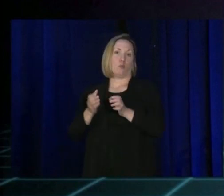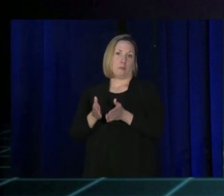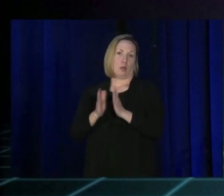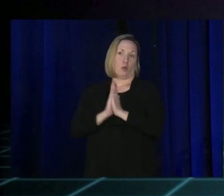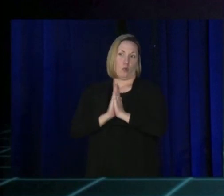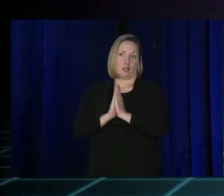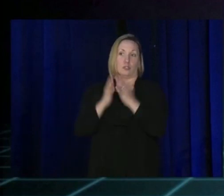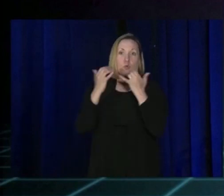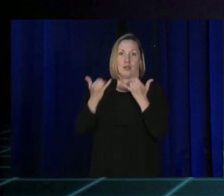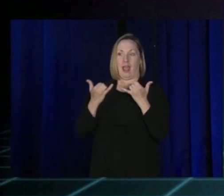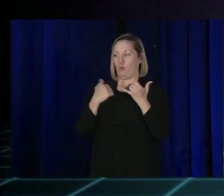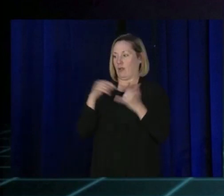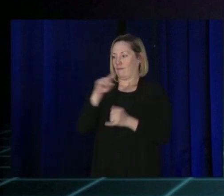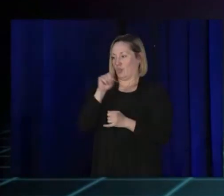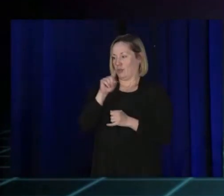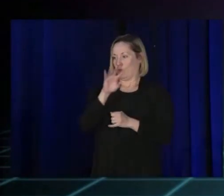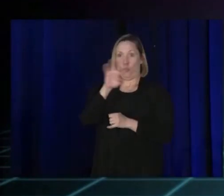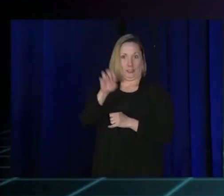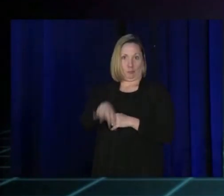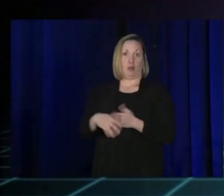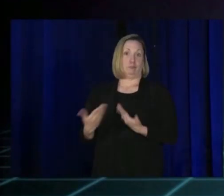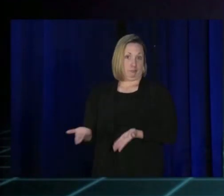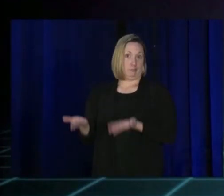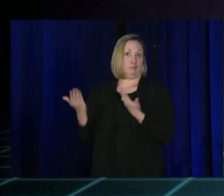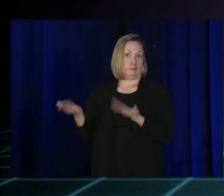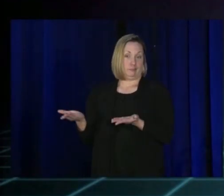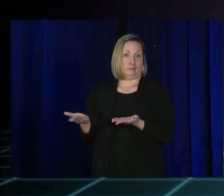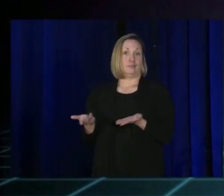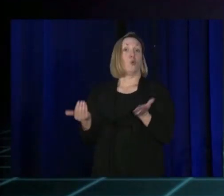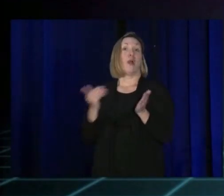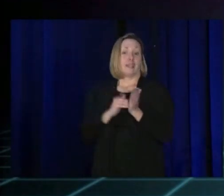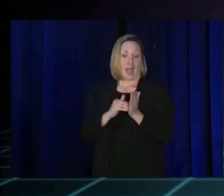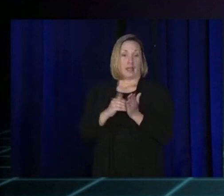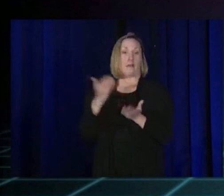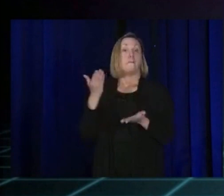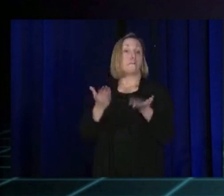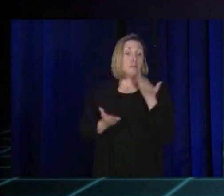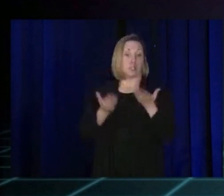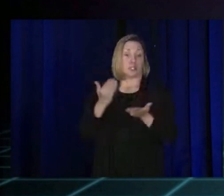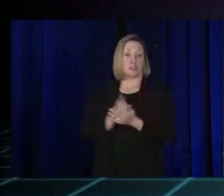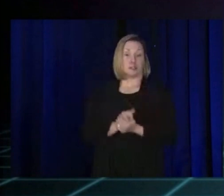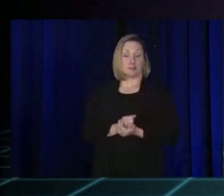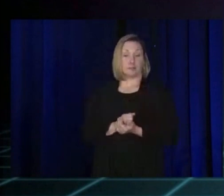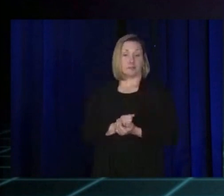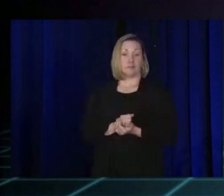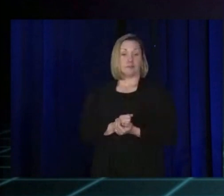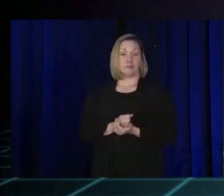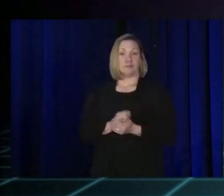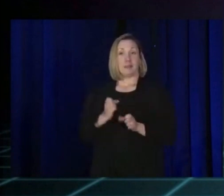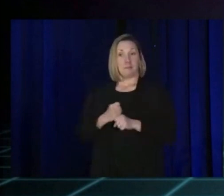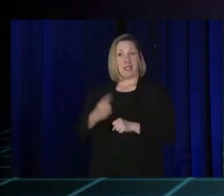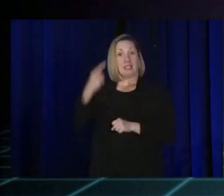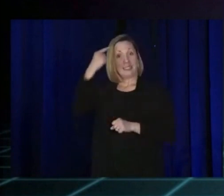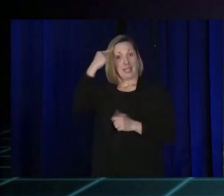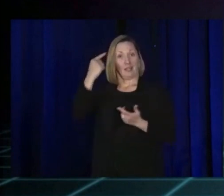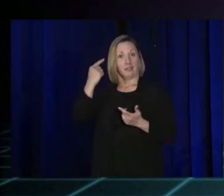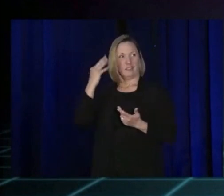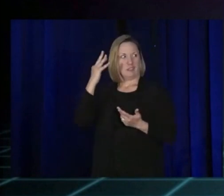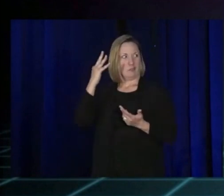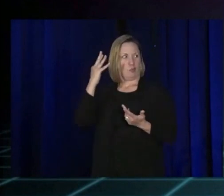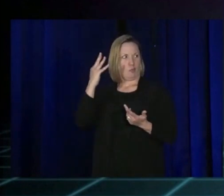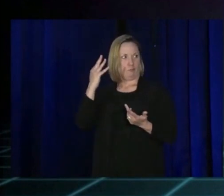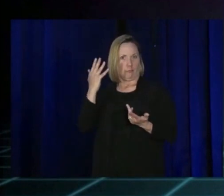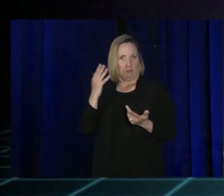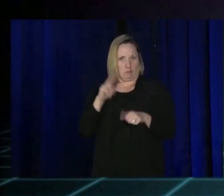got the question marks there. So again, maybe, makes sense. Why wouldn't it change?